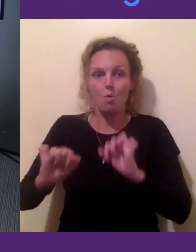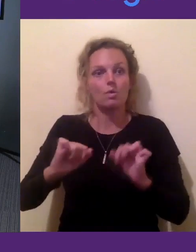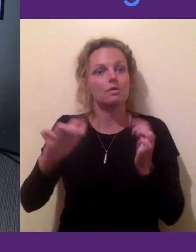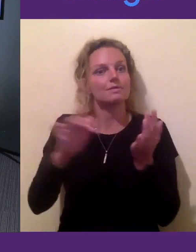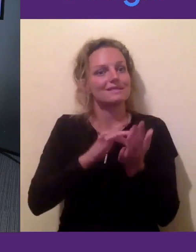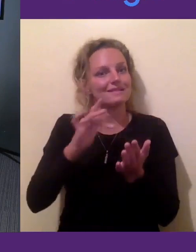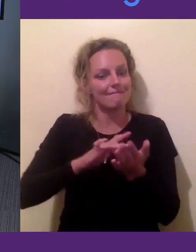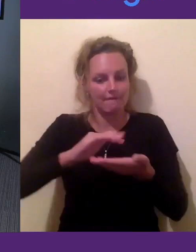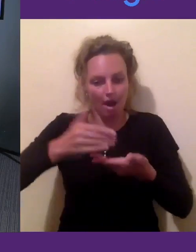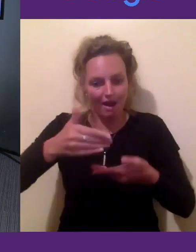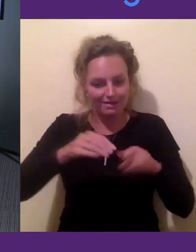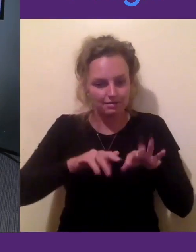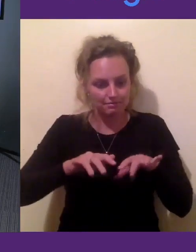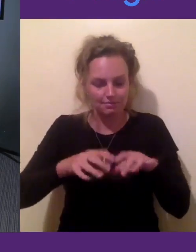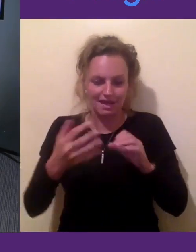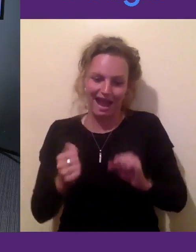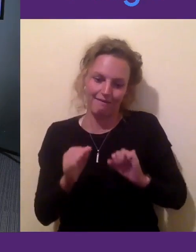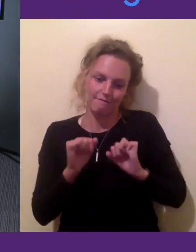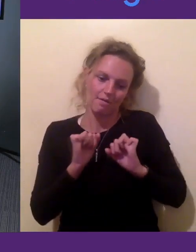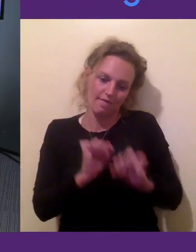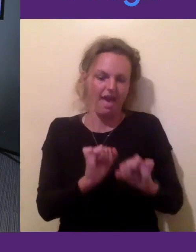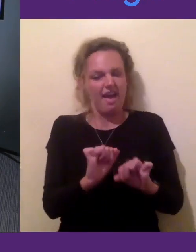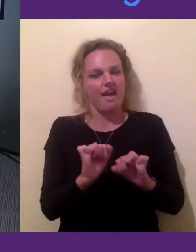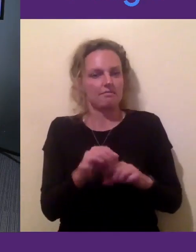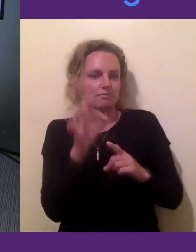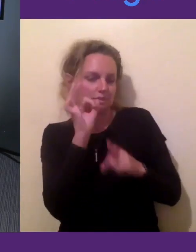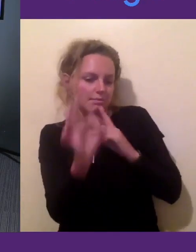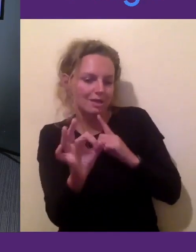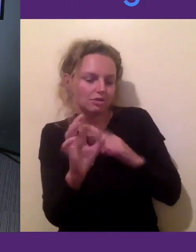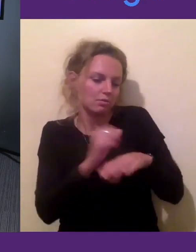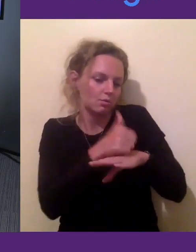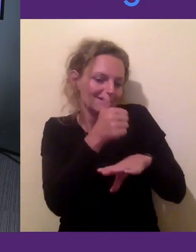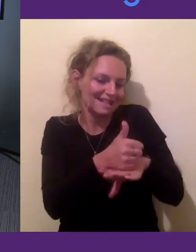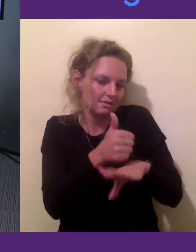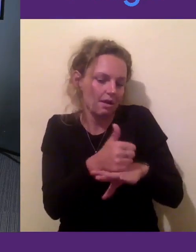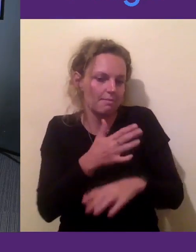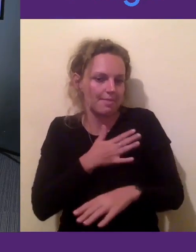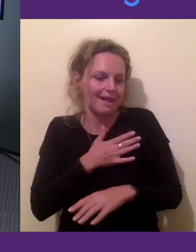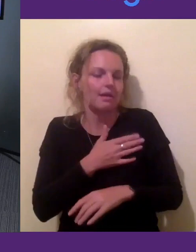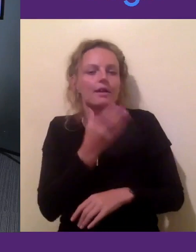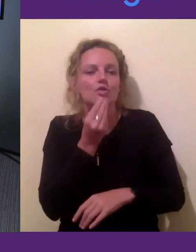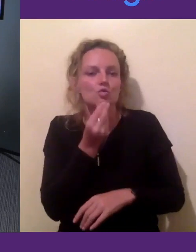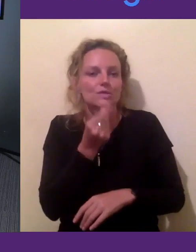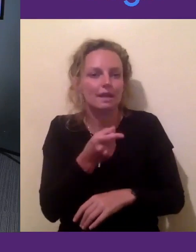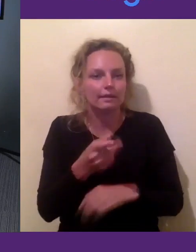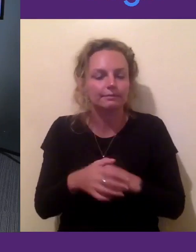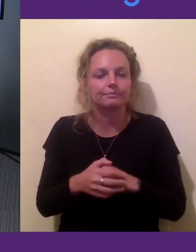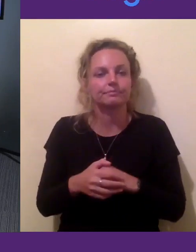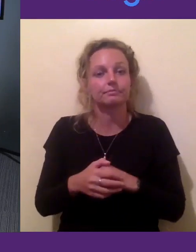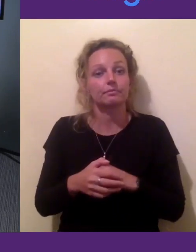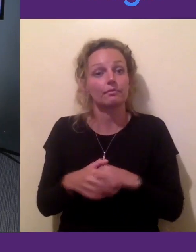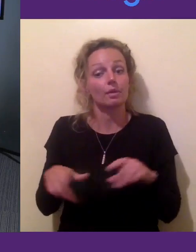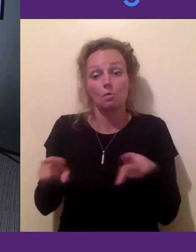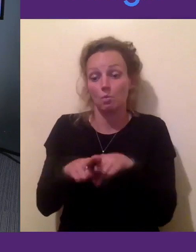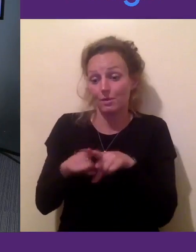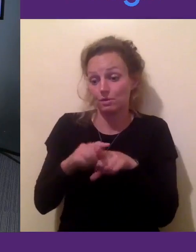their devices that they want to use, and obviously we don't want anything that we design to kind of get in the way of